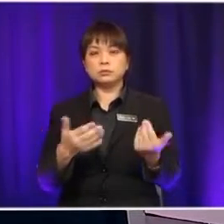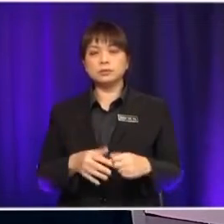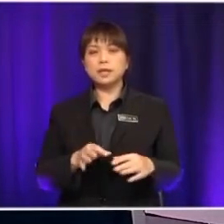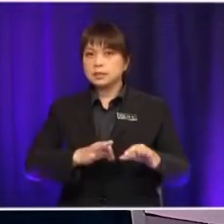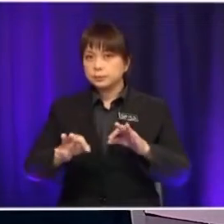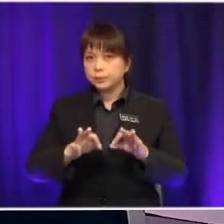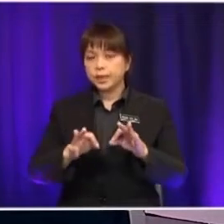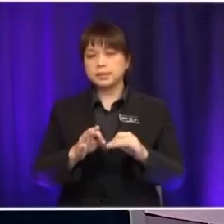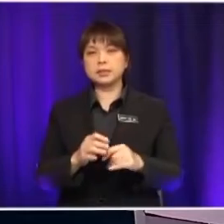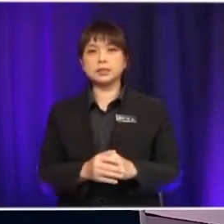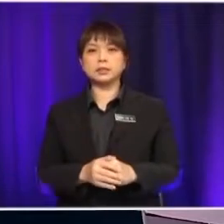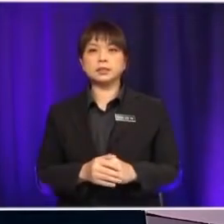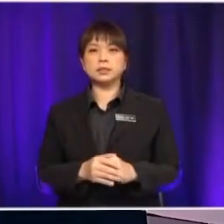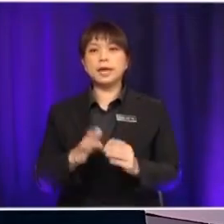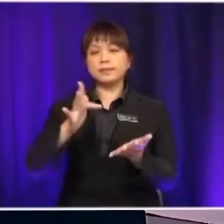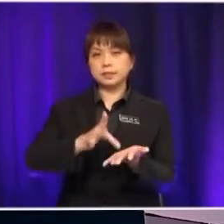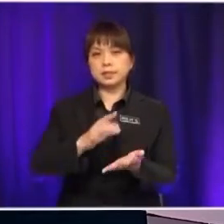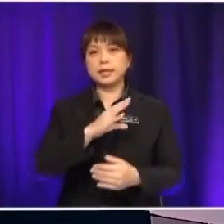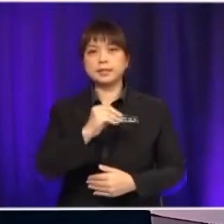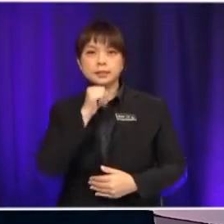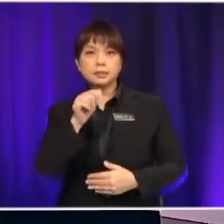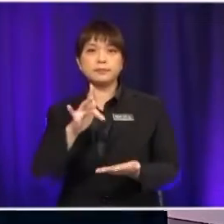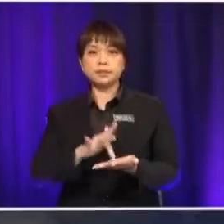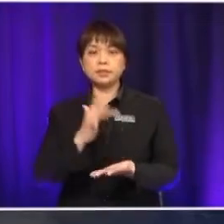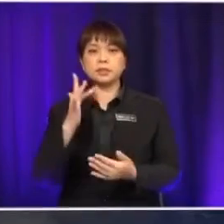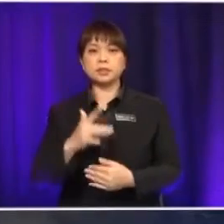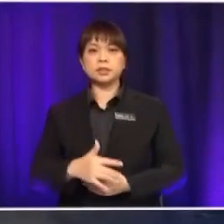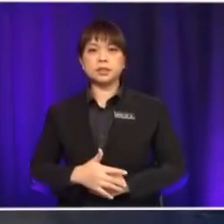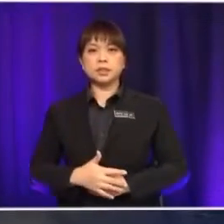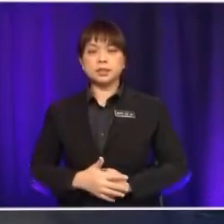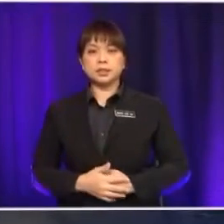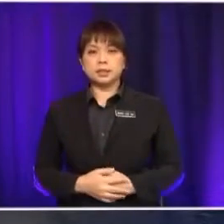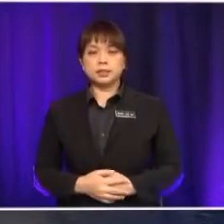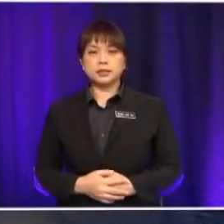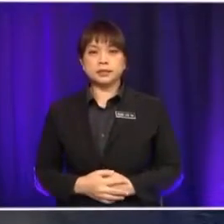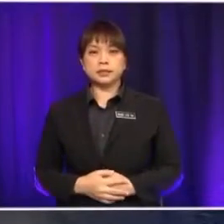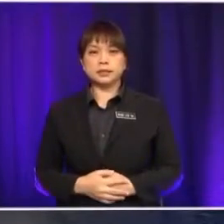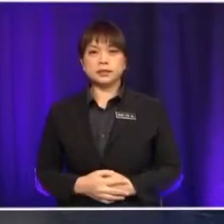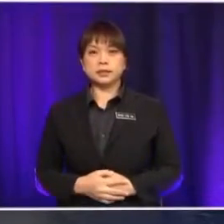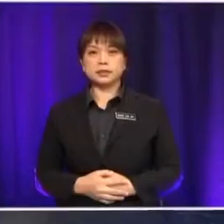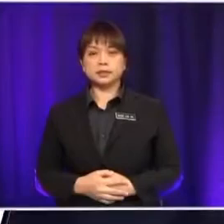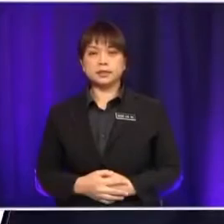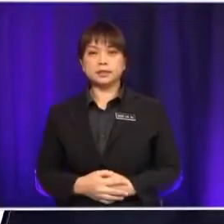the advantages and disadvantages of it. Okay. But maybe I would